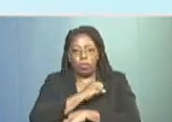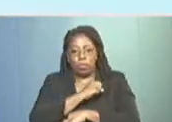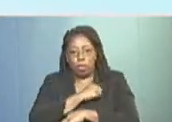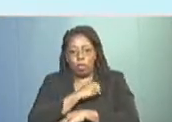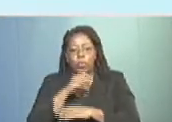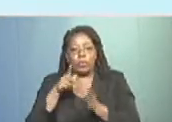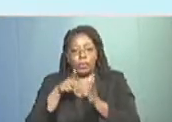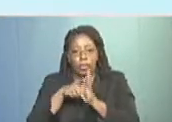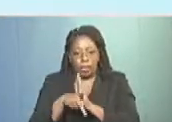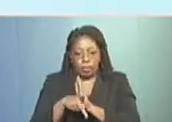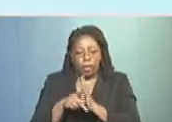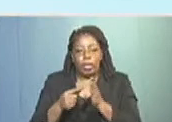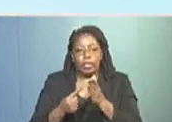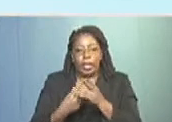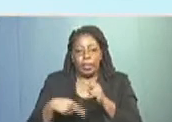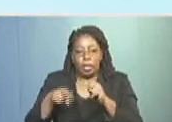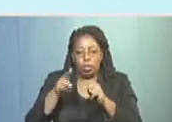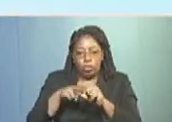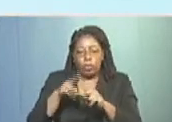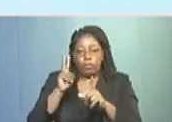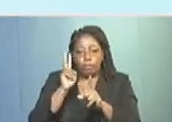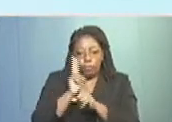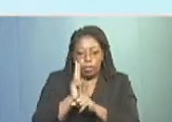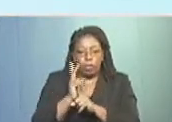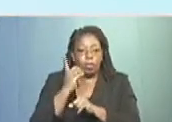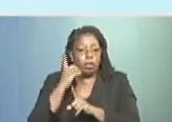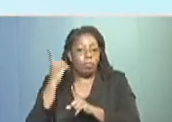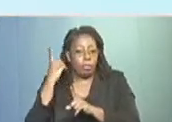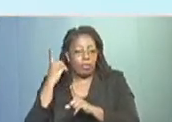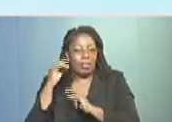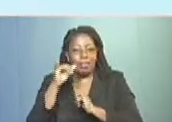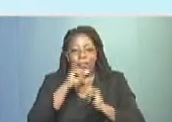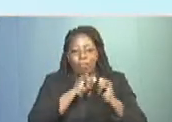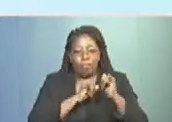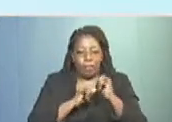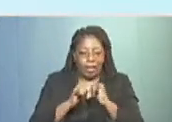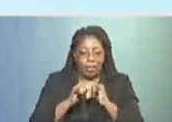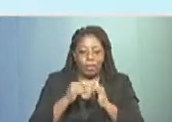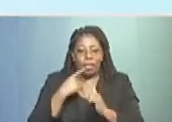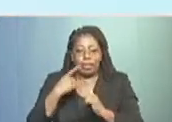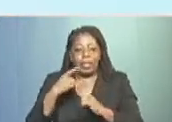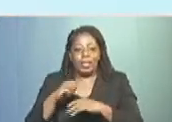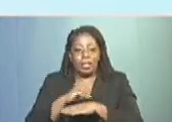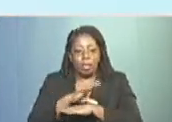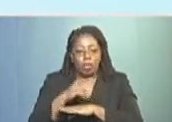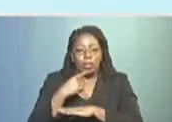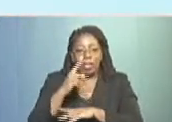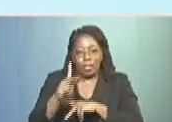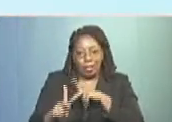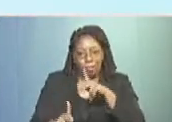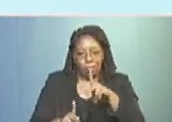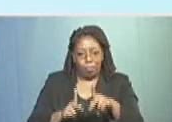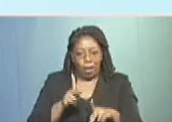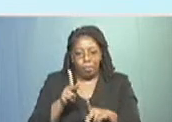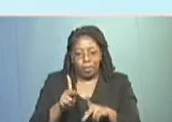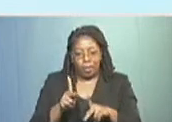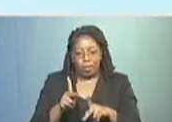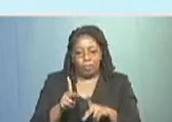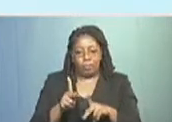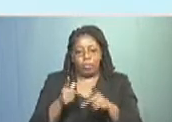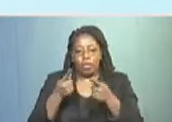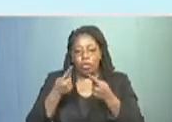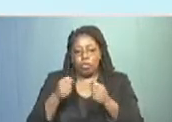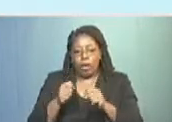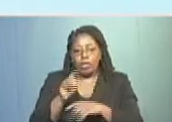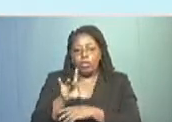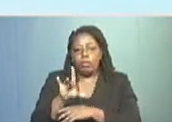trauma. The growing number of victims of domestic violence prompting the council to again urge the public to find peaceful